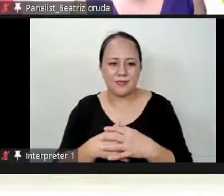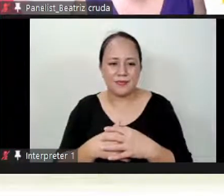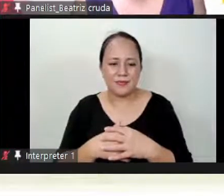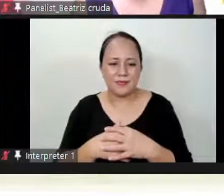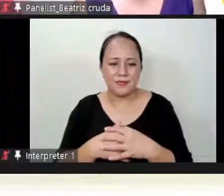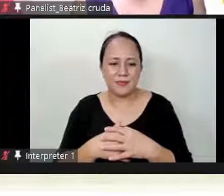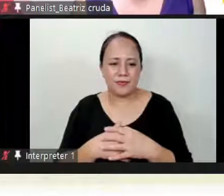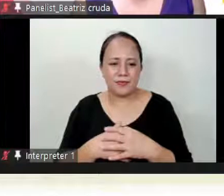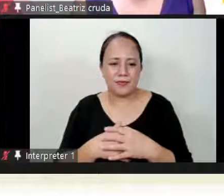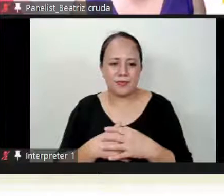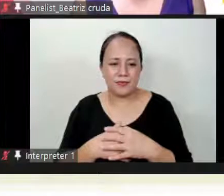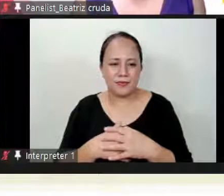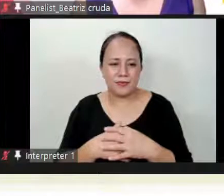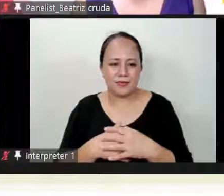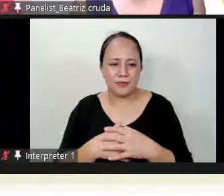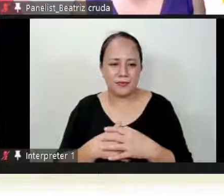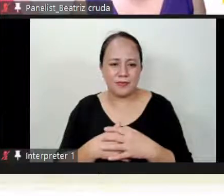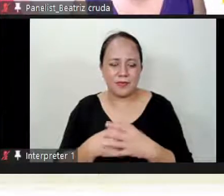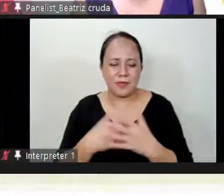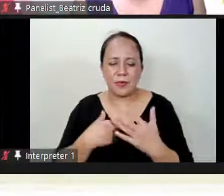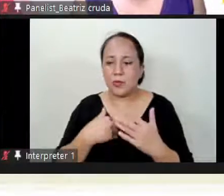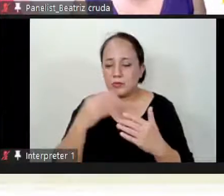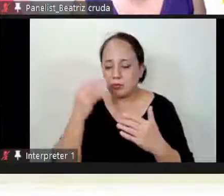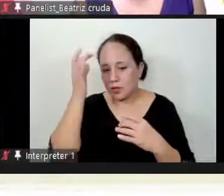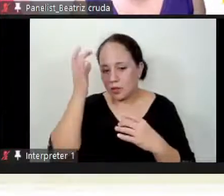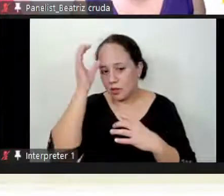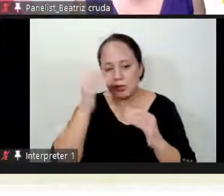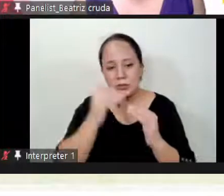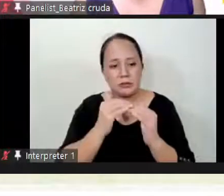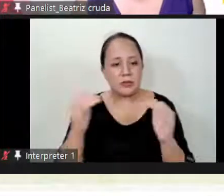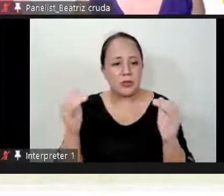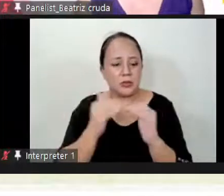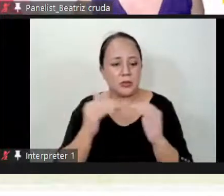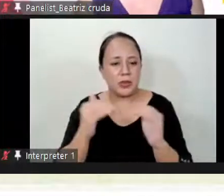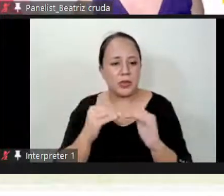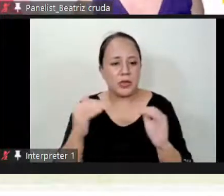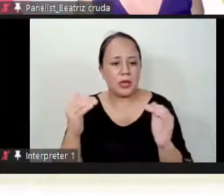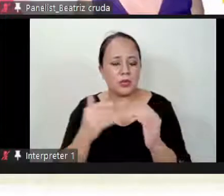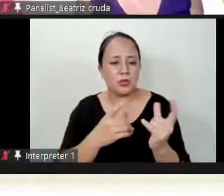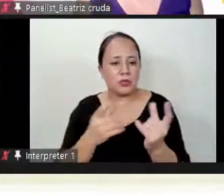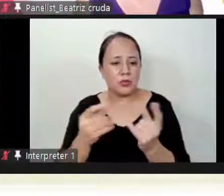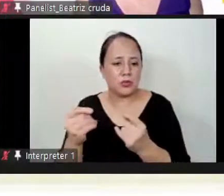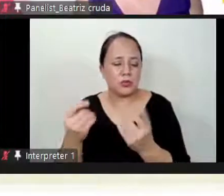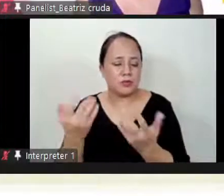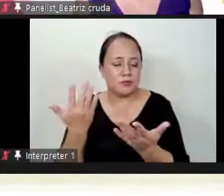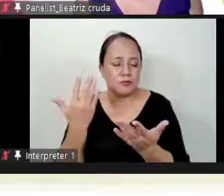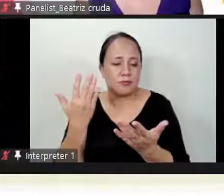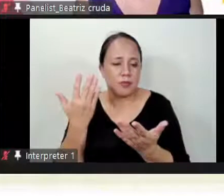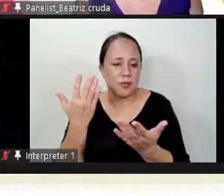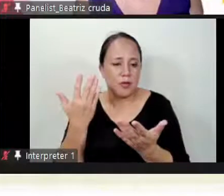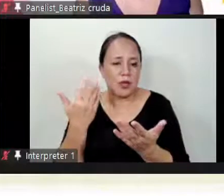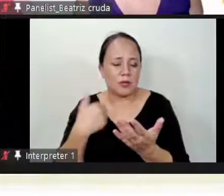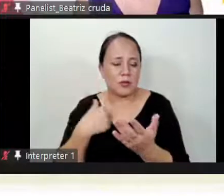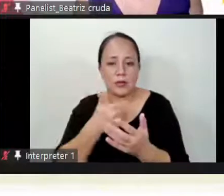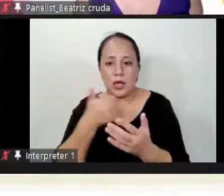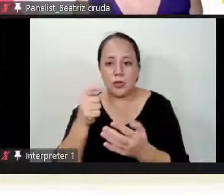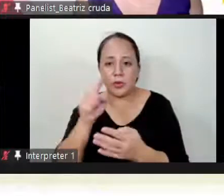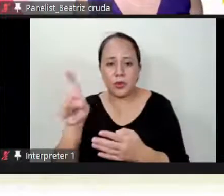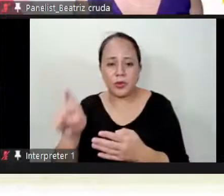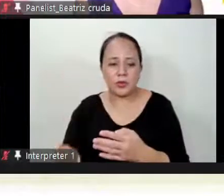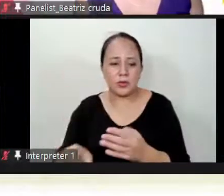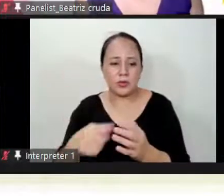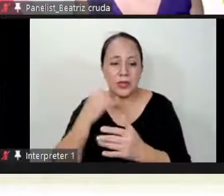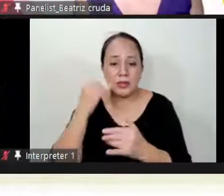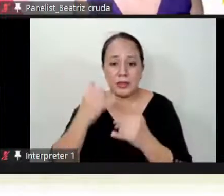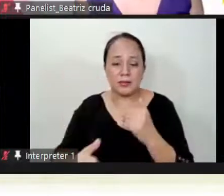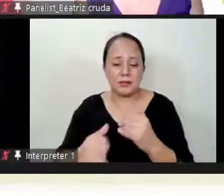there, but it is a pre-cancer stage, and we can already do something about it. Now, there's another question, and this is the